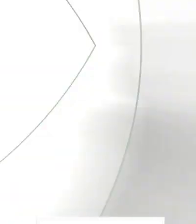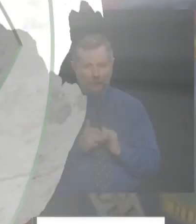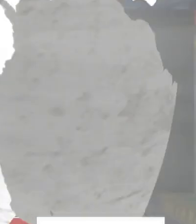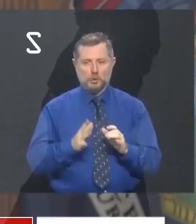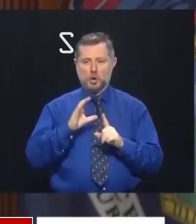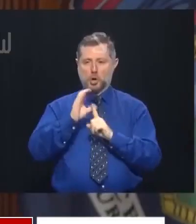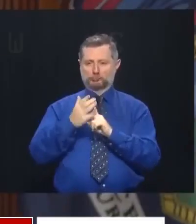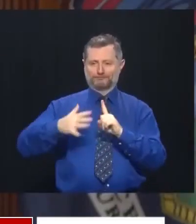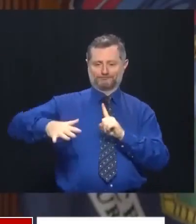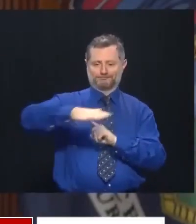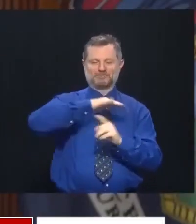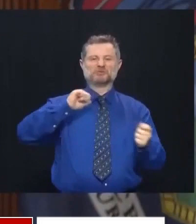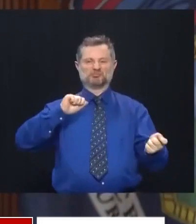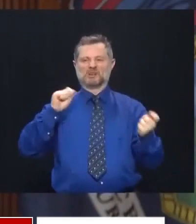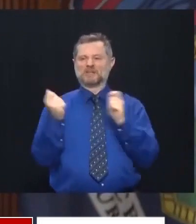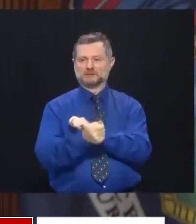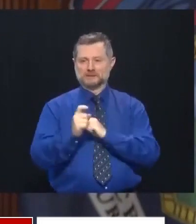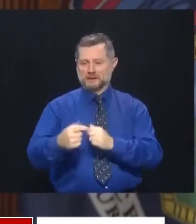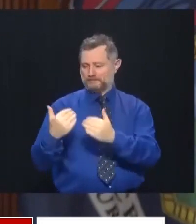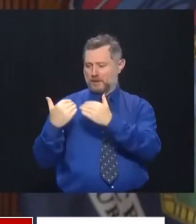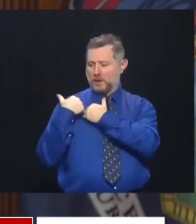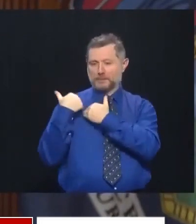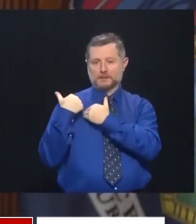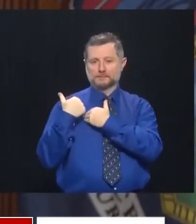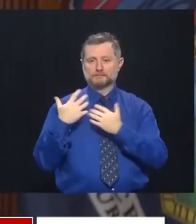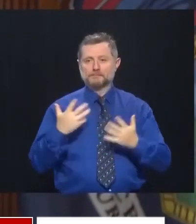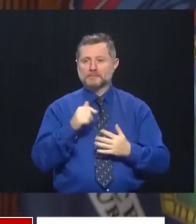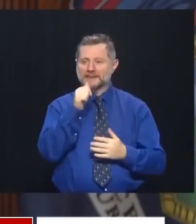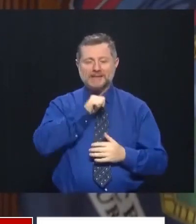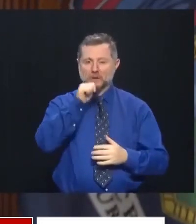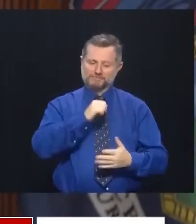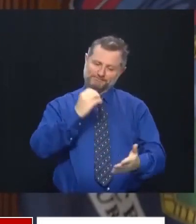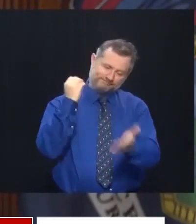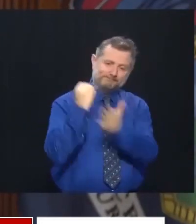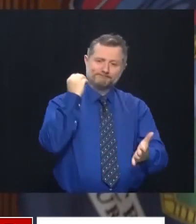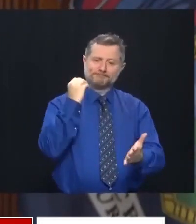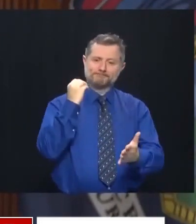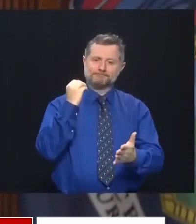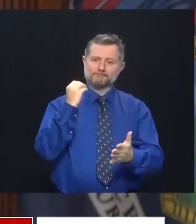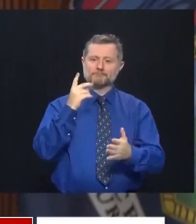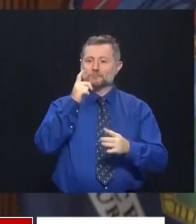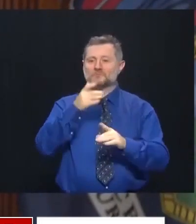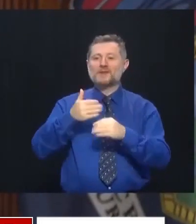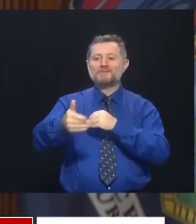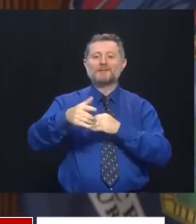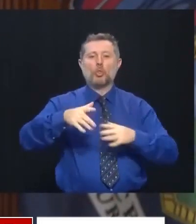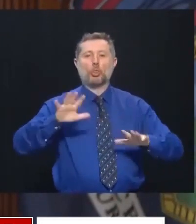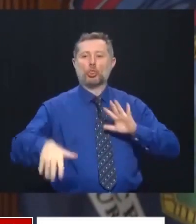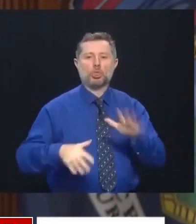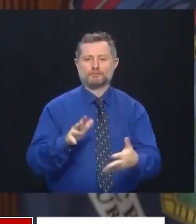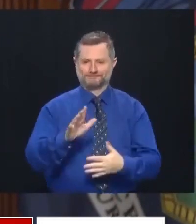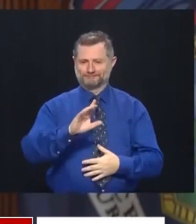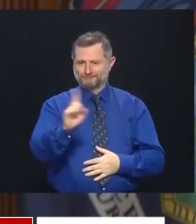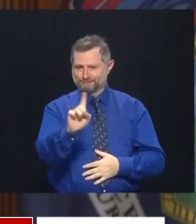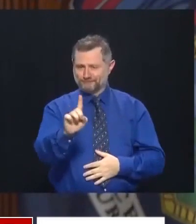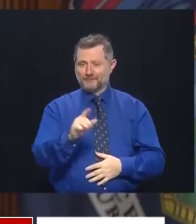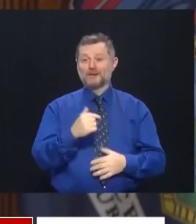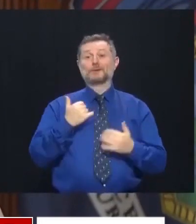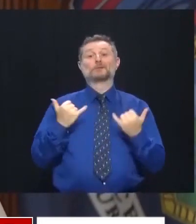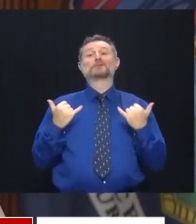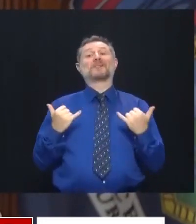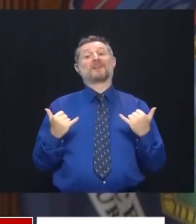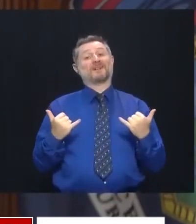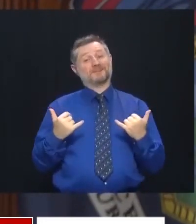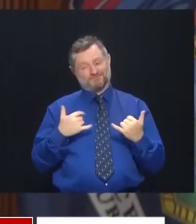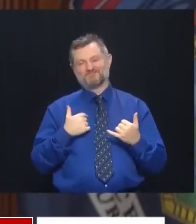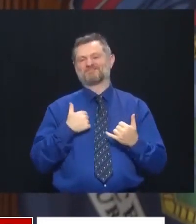For the accountability and no tolerance for individuals who cross the line. Today, I'm directing an overhaul